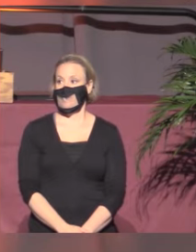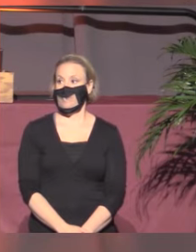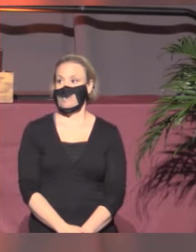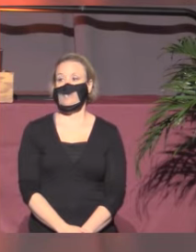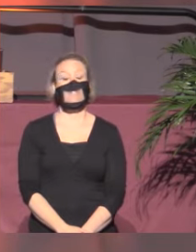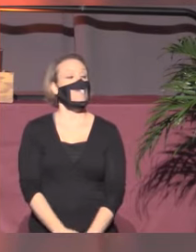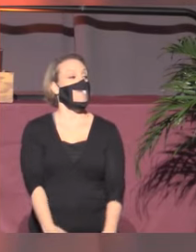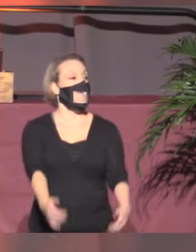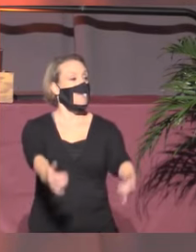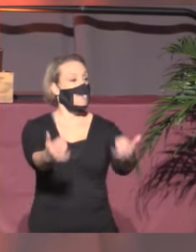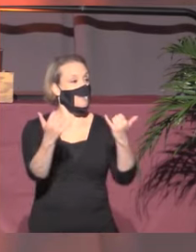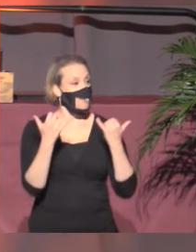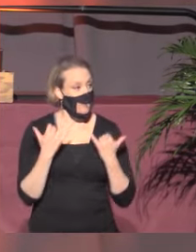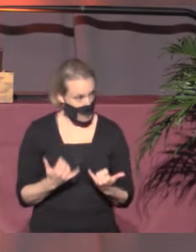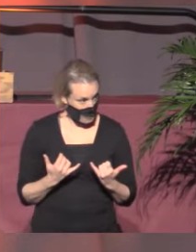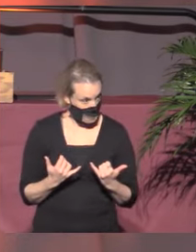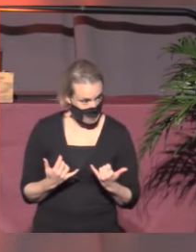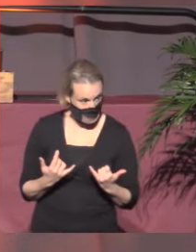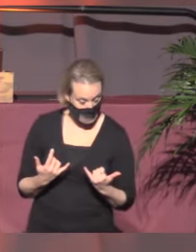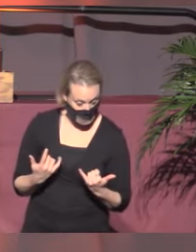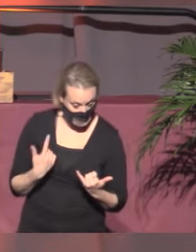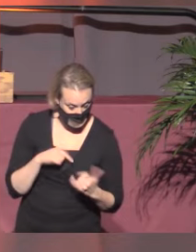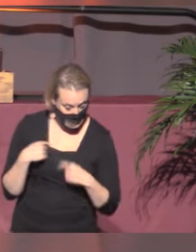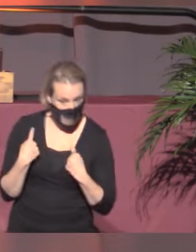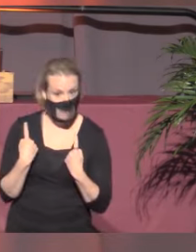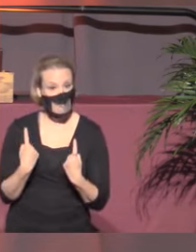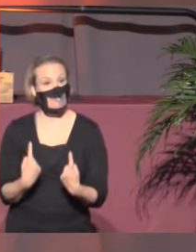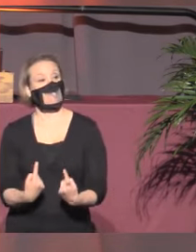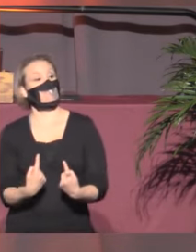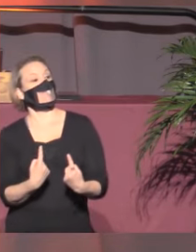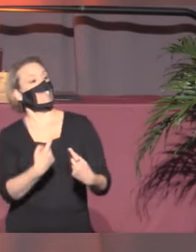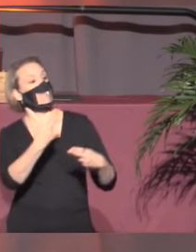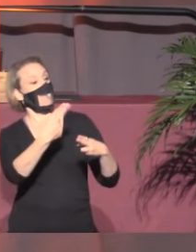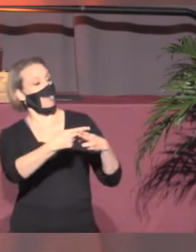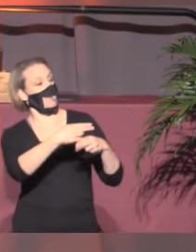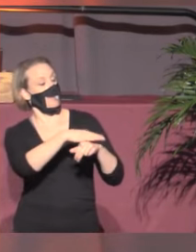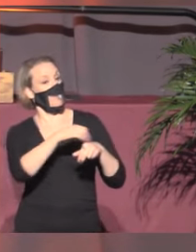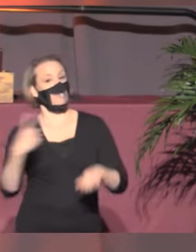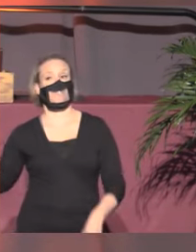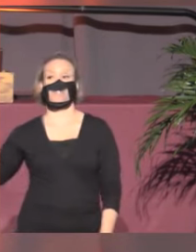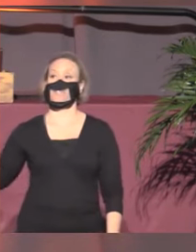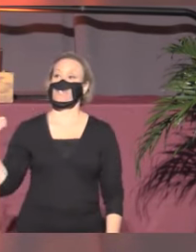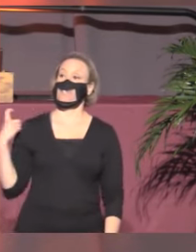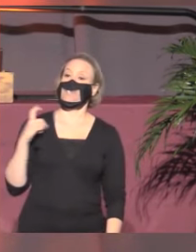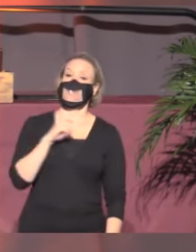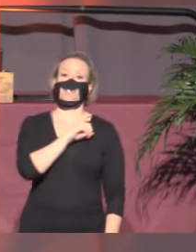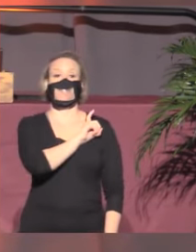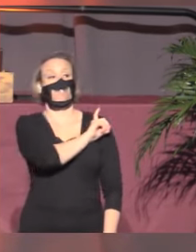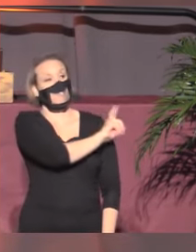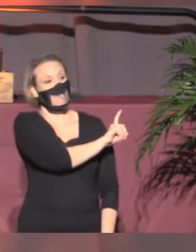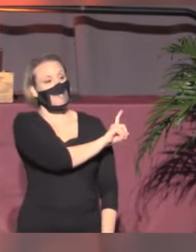So now that we have been here, heard our name called, walked forward and across